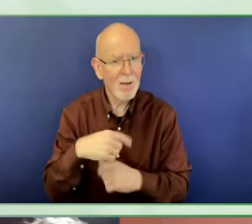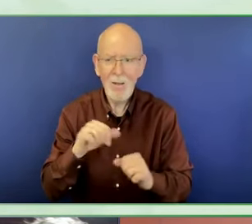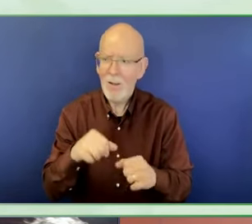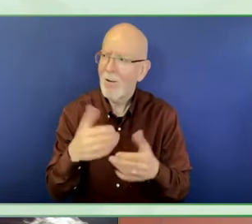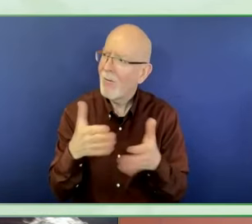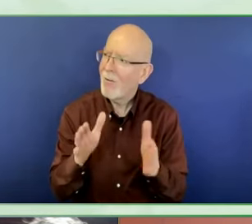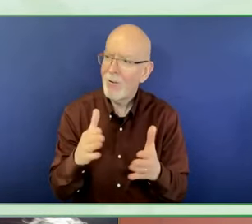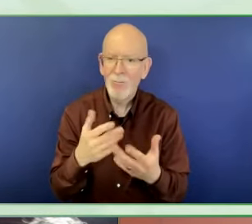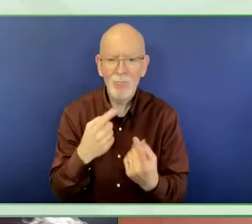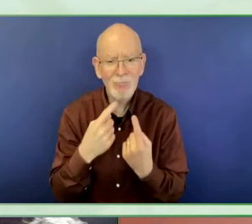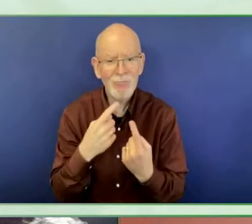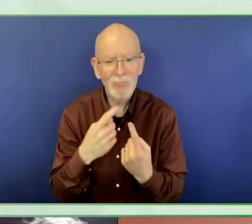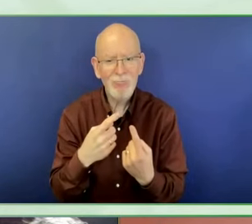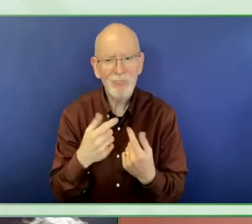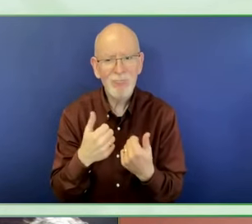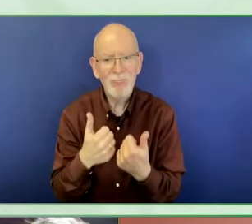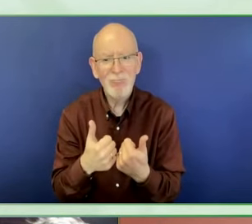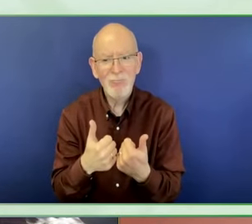Yes.